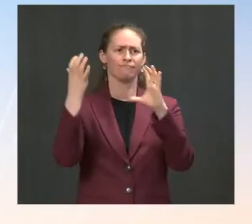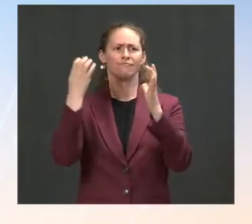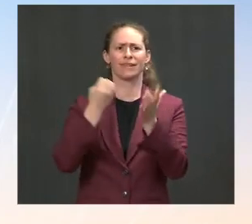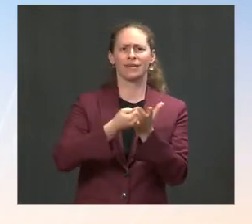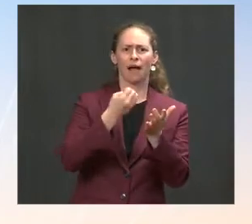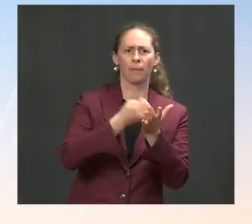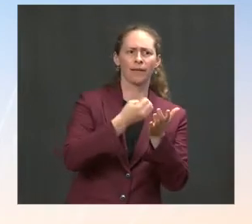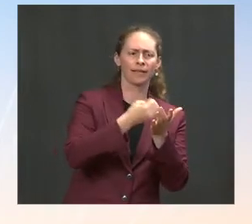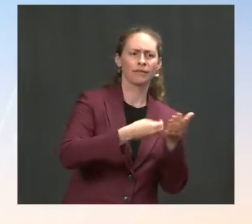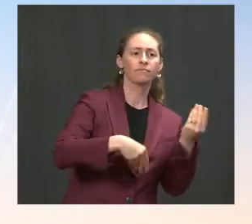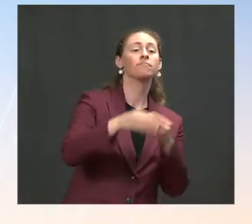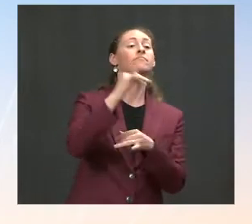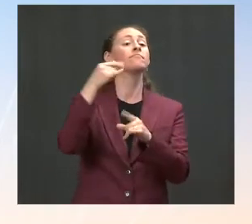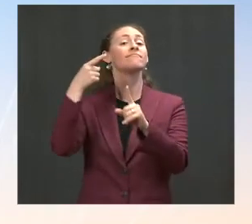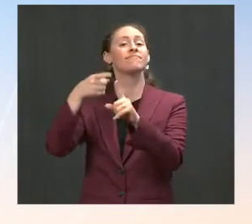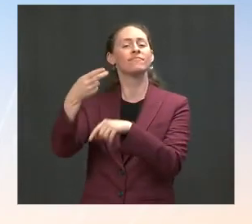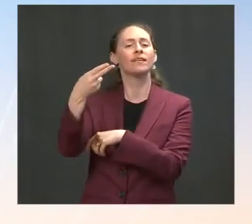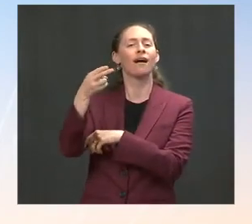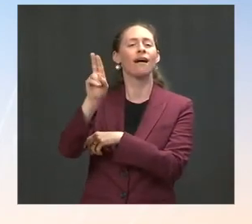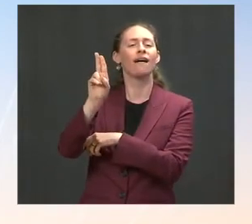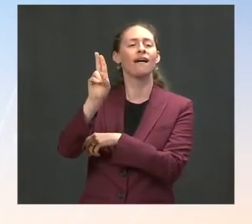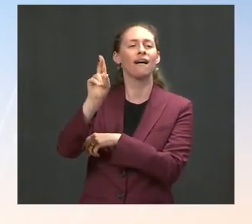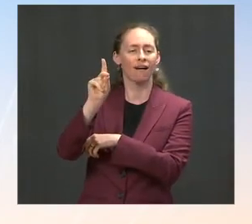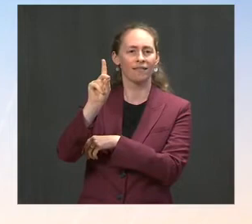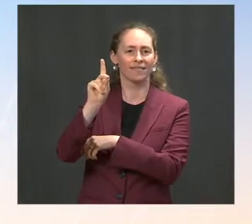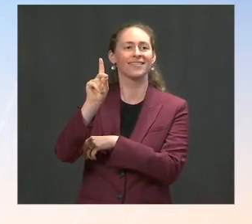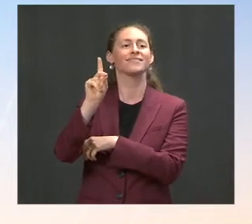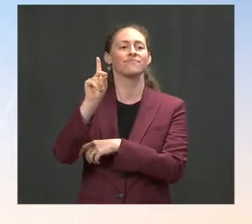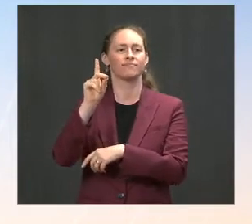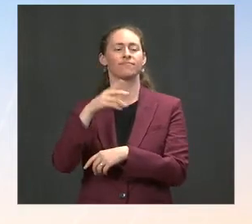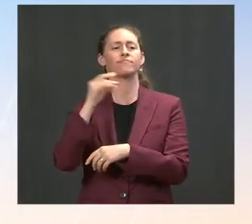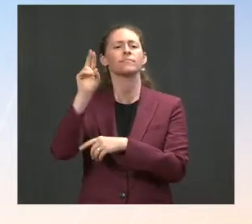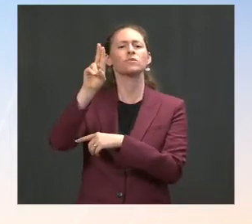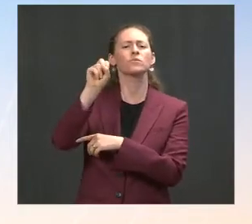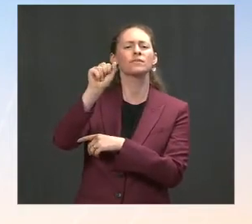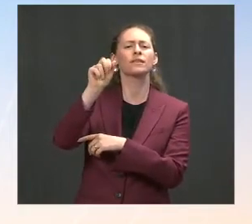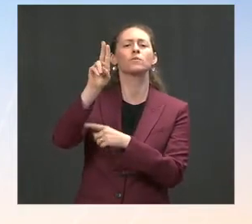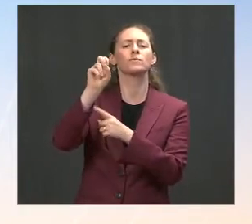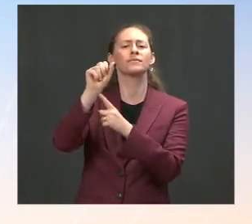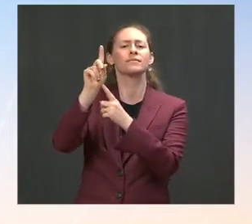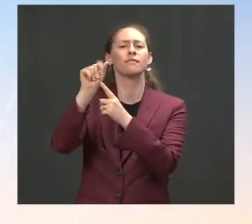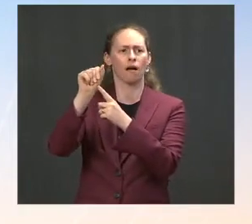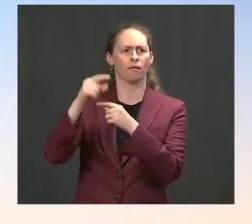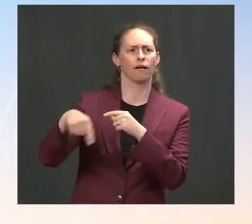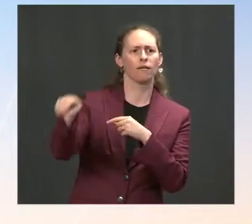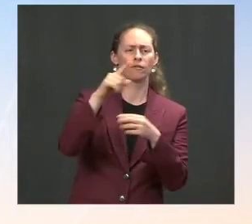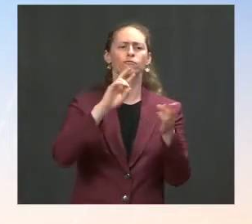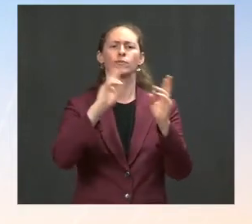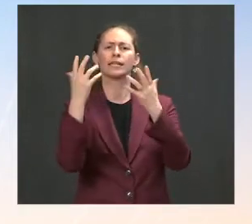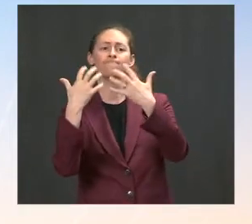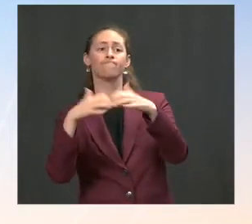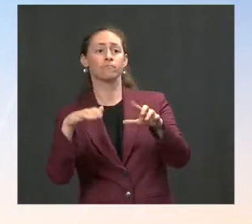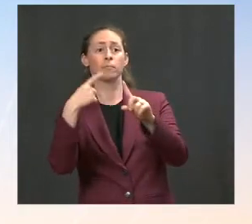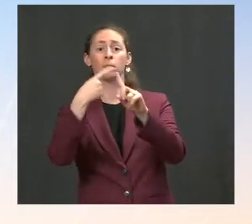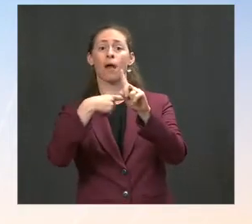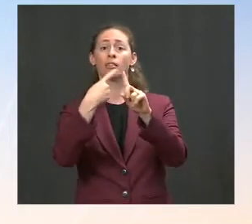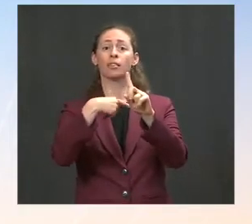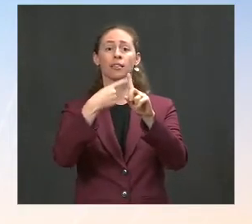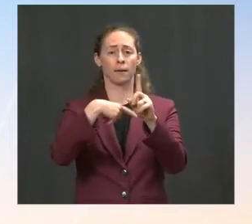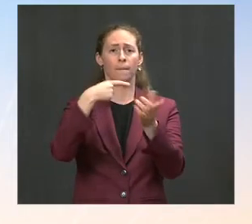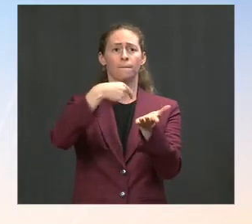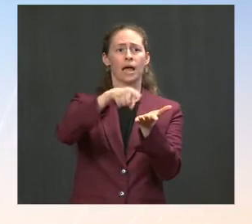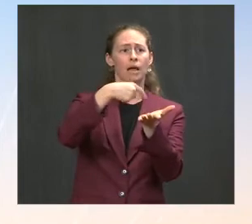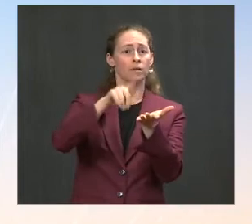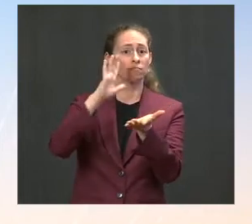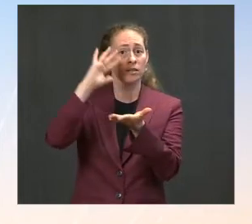VA announced details to help people with government-backed mortgages stay in their homes through monthly payment reductions and potential loan